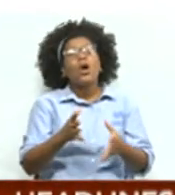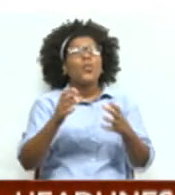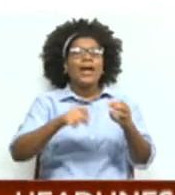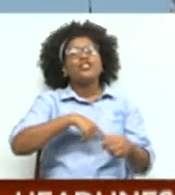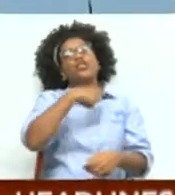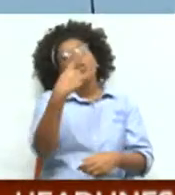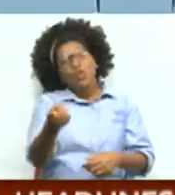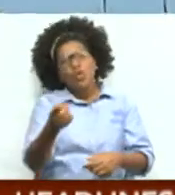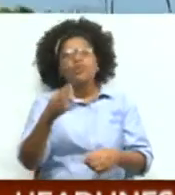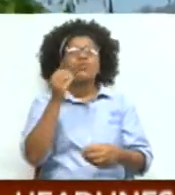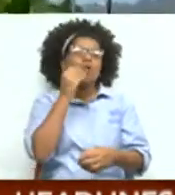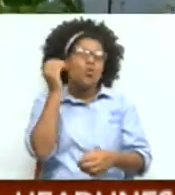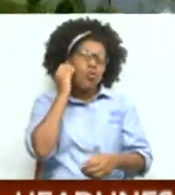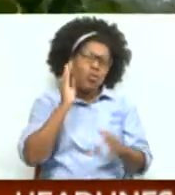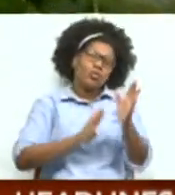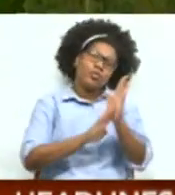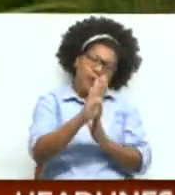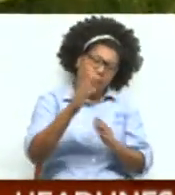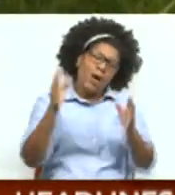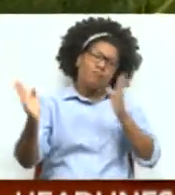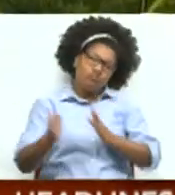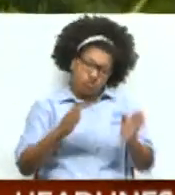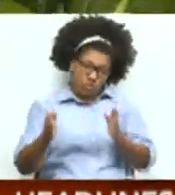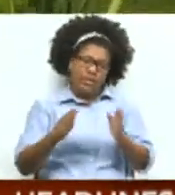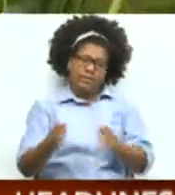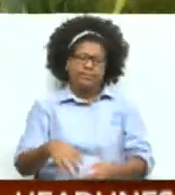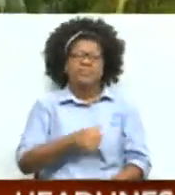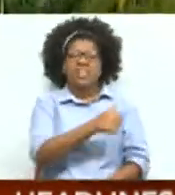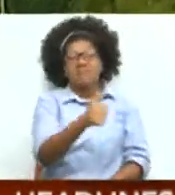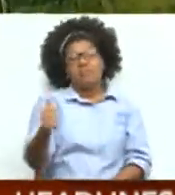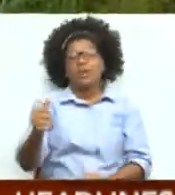says every client who has asked for a refund has gotten it